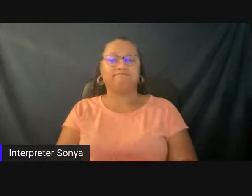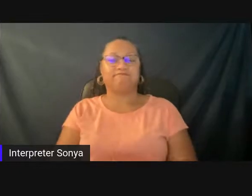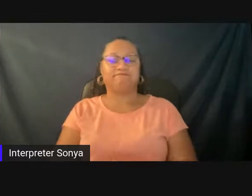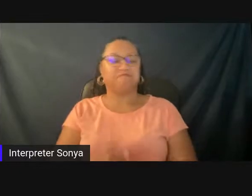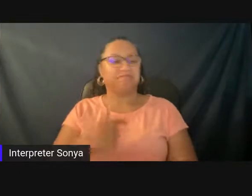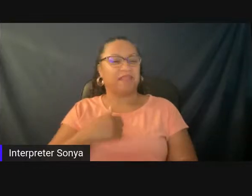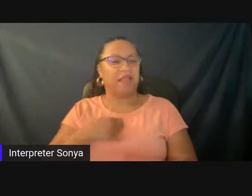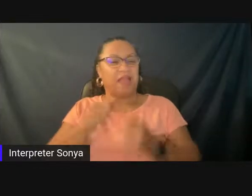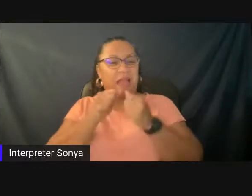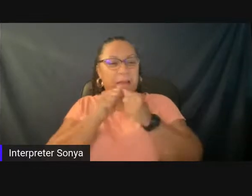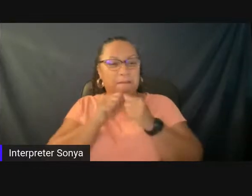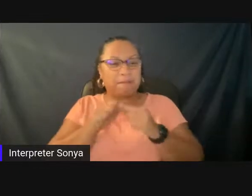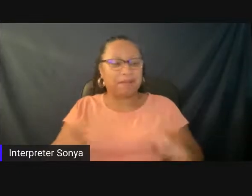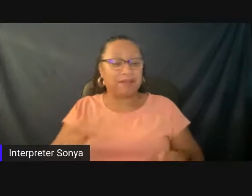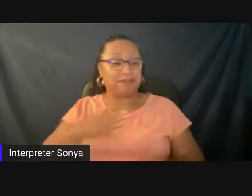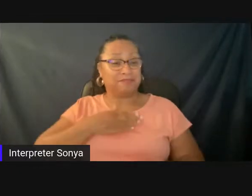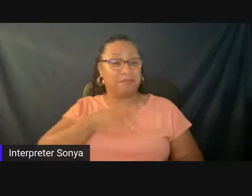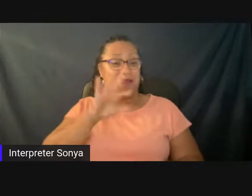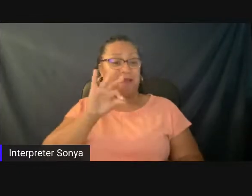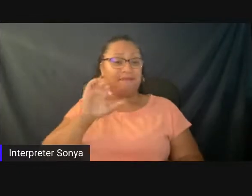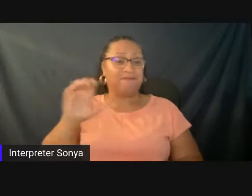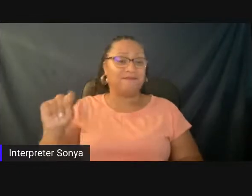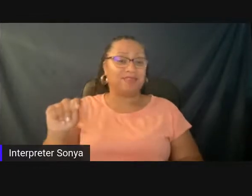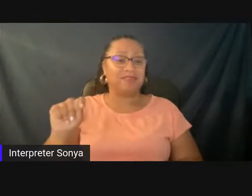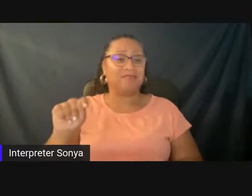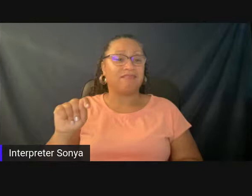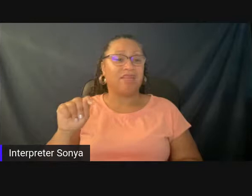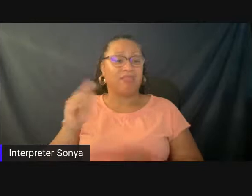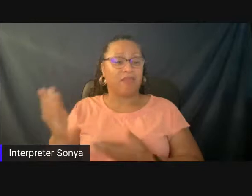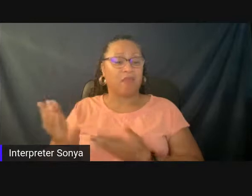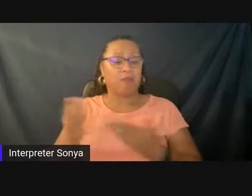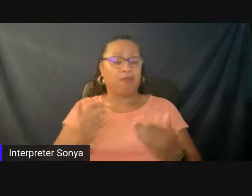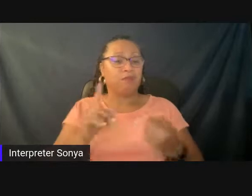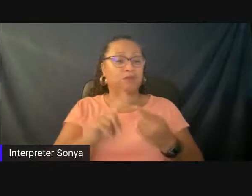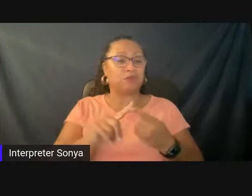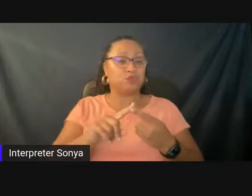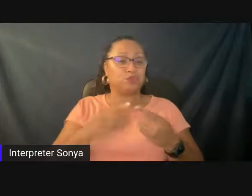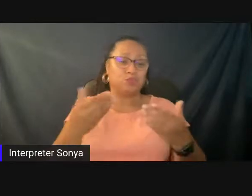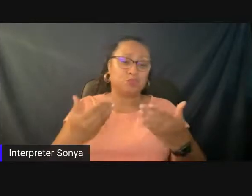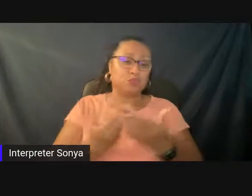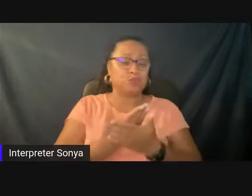I bless my feet that take me on new adventures.